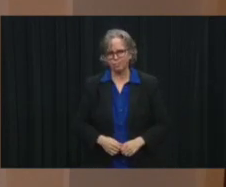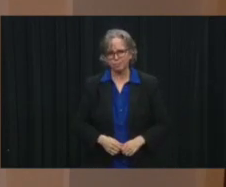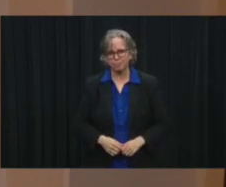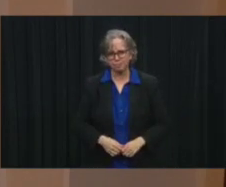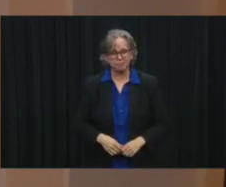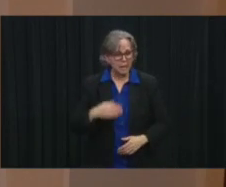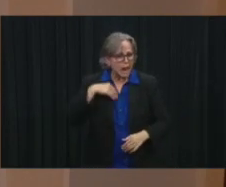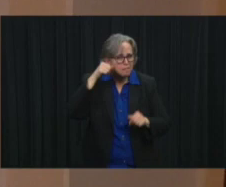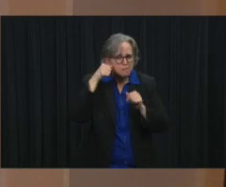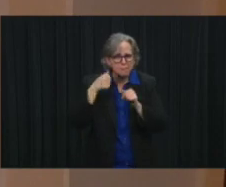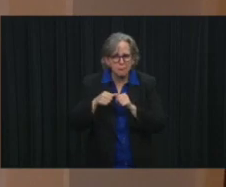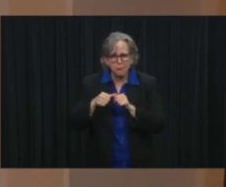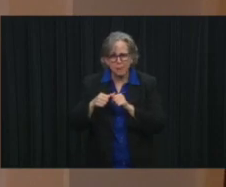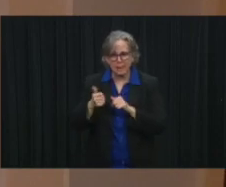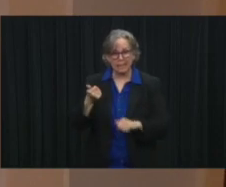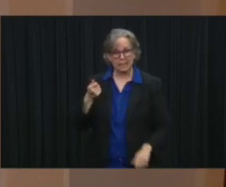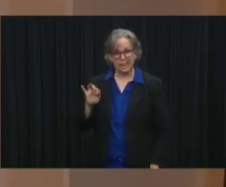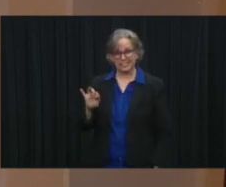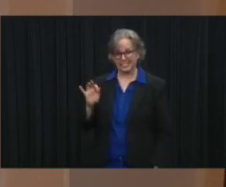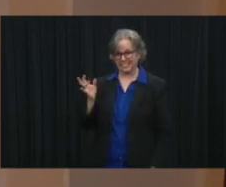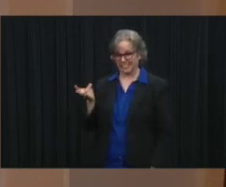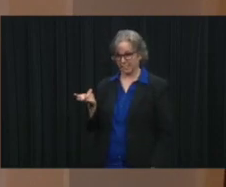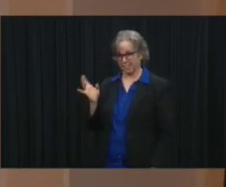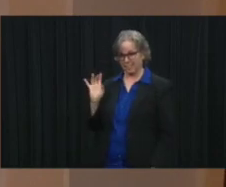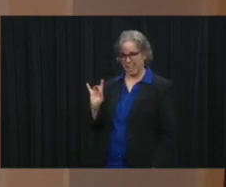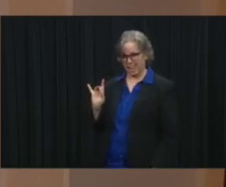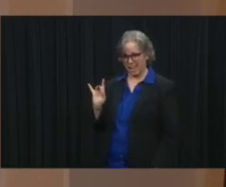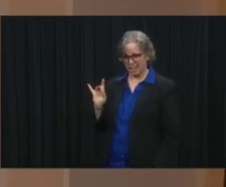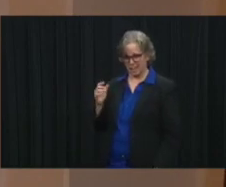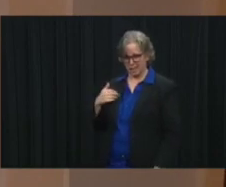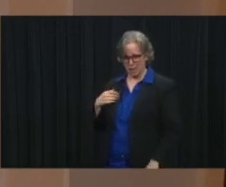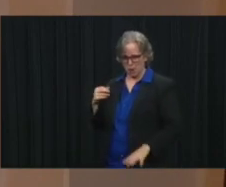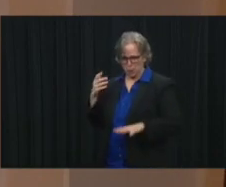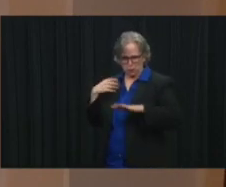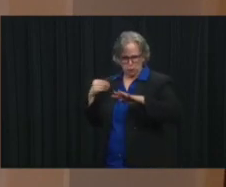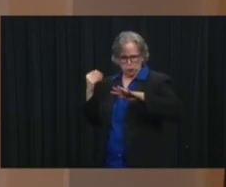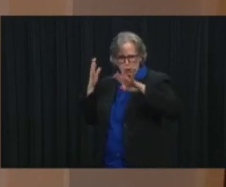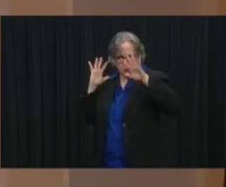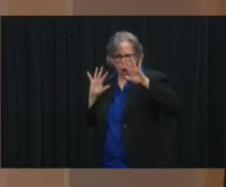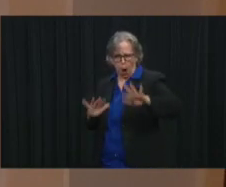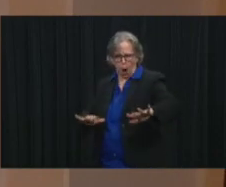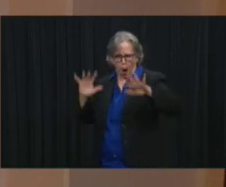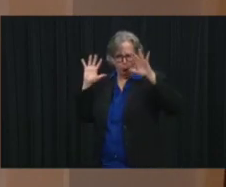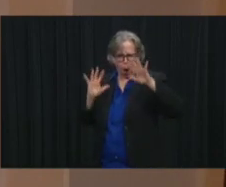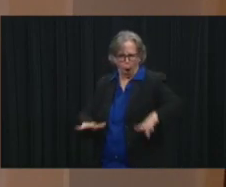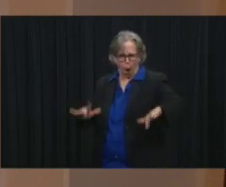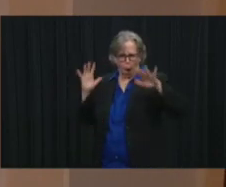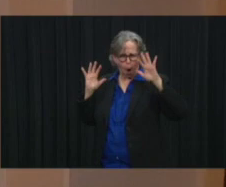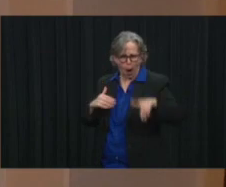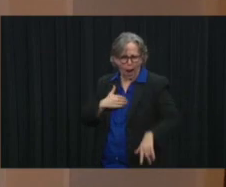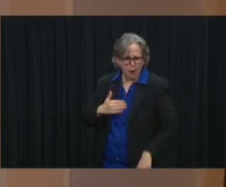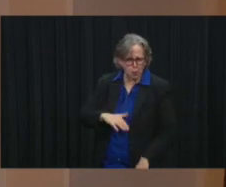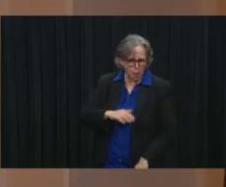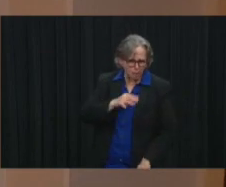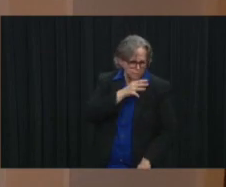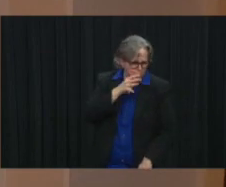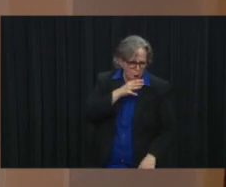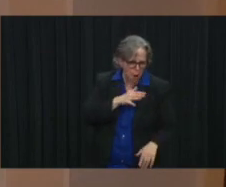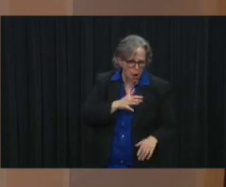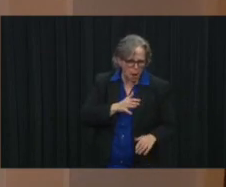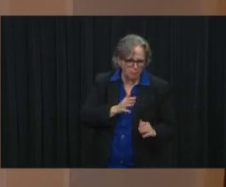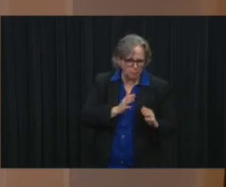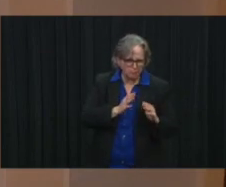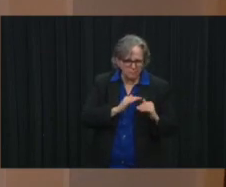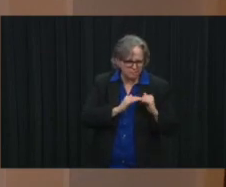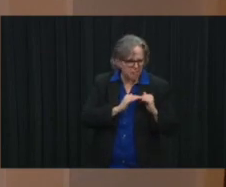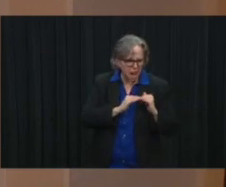of 1978, which I grew up in rural Ohio outside of Montpelier, Ohio, and it was terrible there. Very flat, a lot of drifts. People